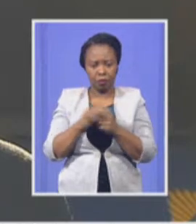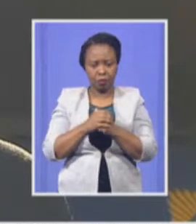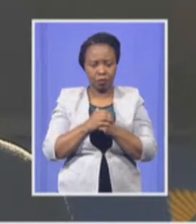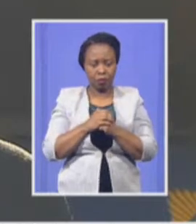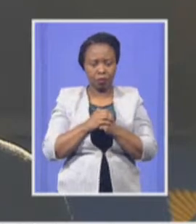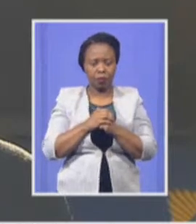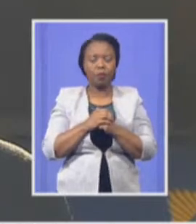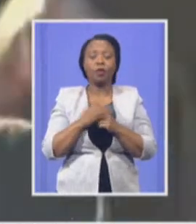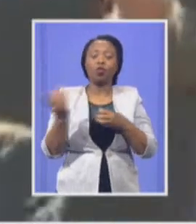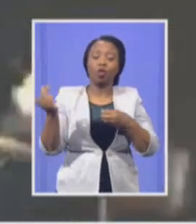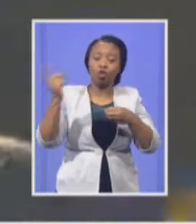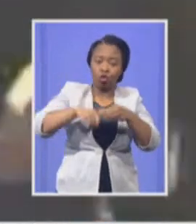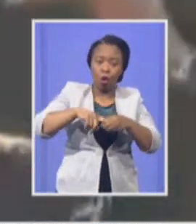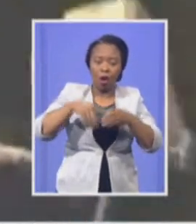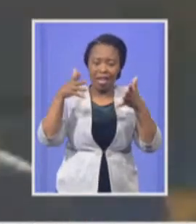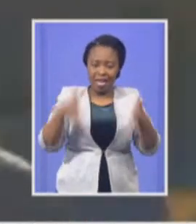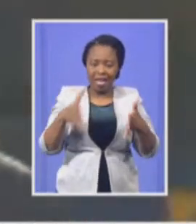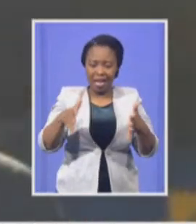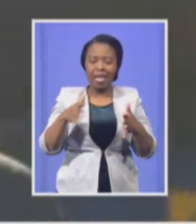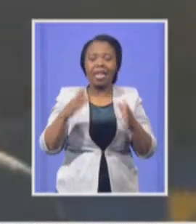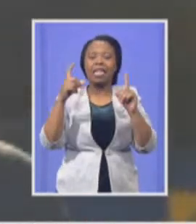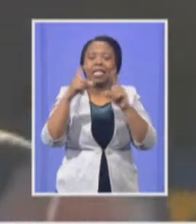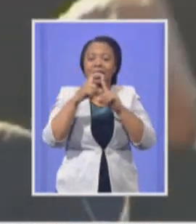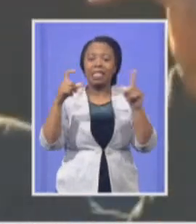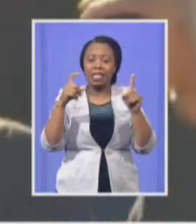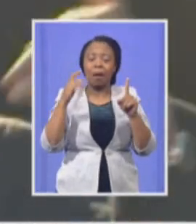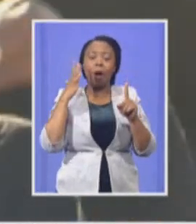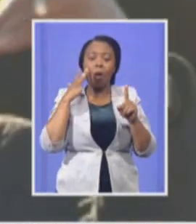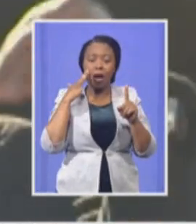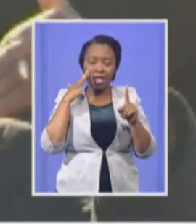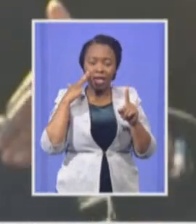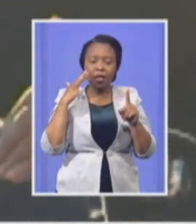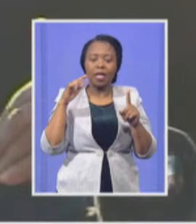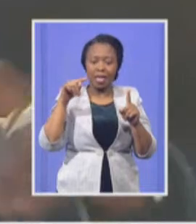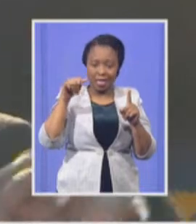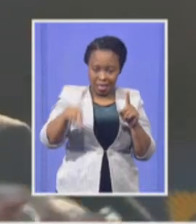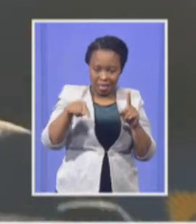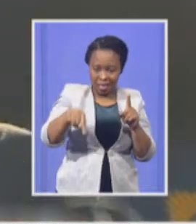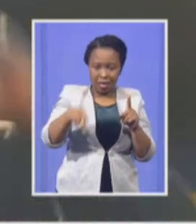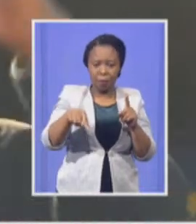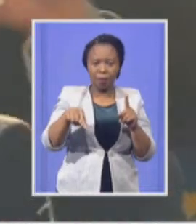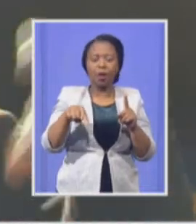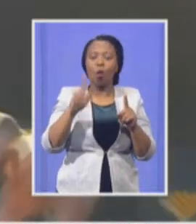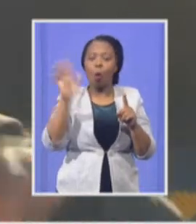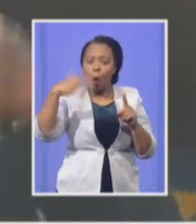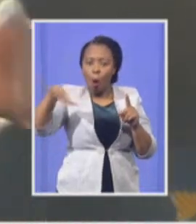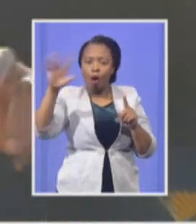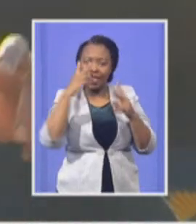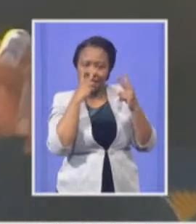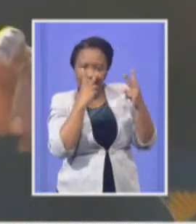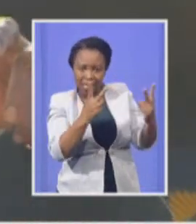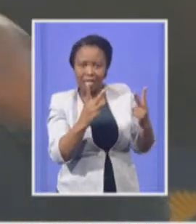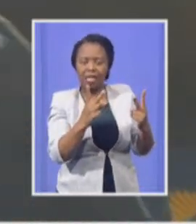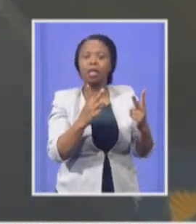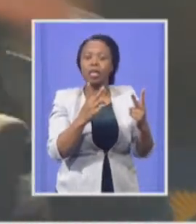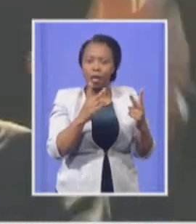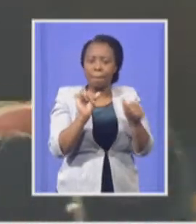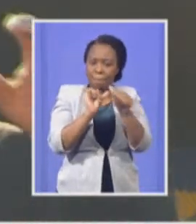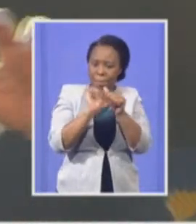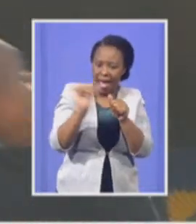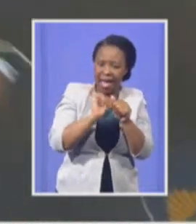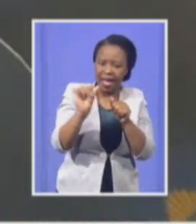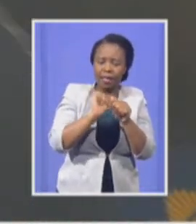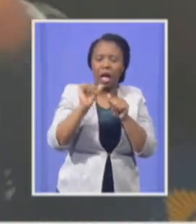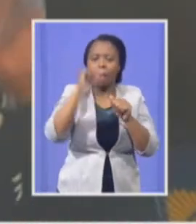azonjoyina azophuma ngoDisemba 15 sikwazi ukuthi siwabone kube ngcono nikwazi ukuthi niwabone